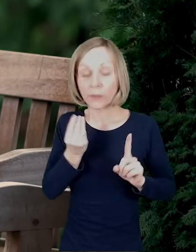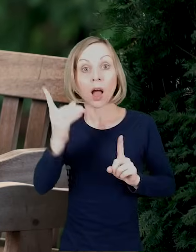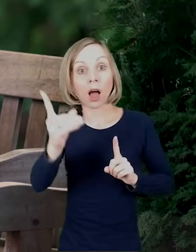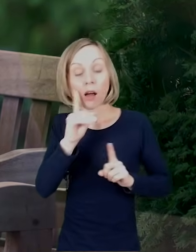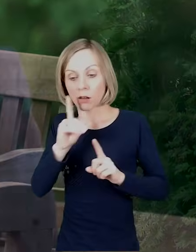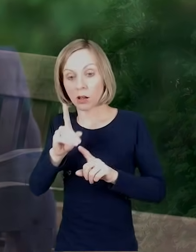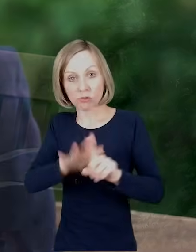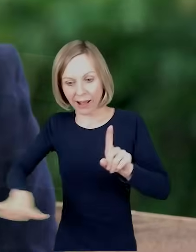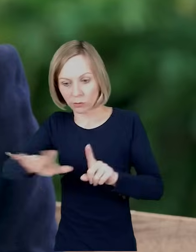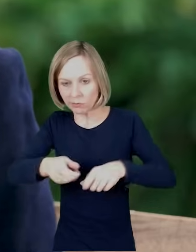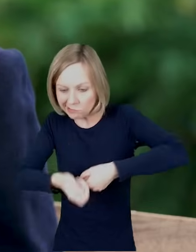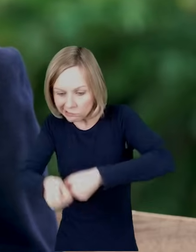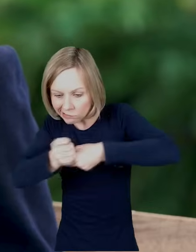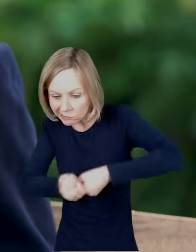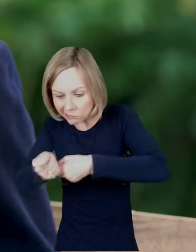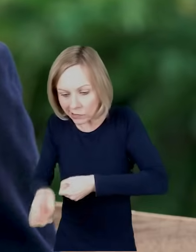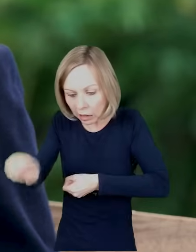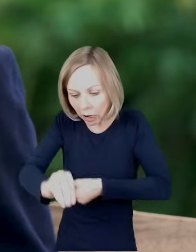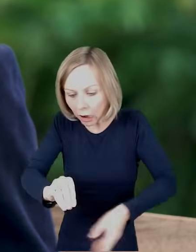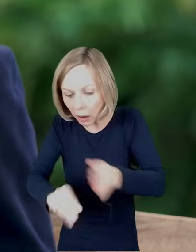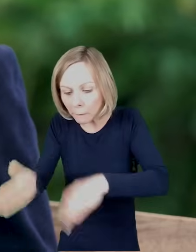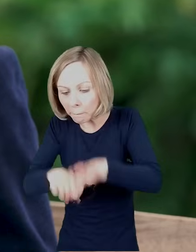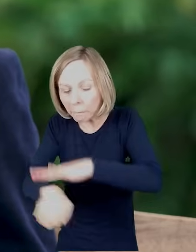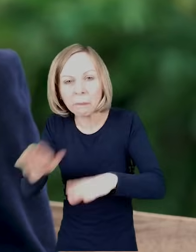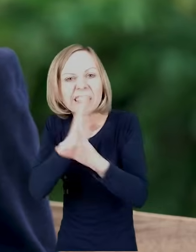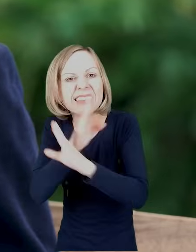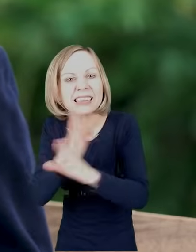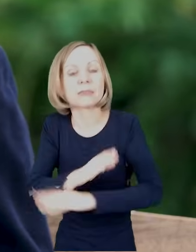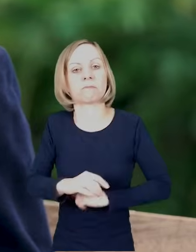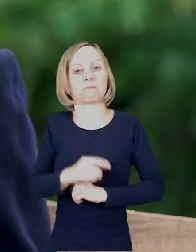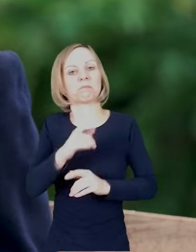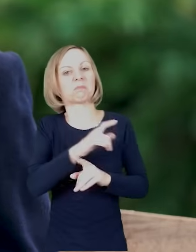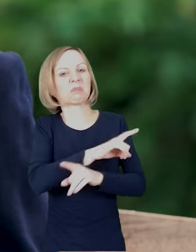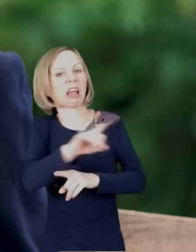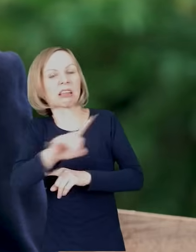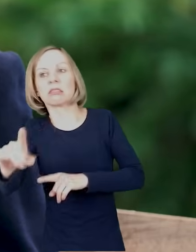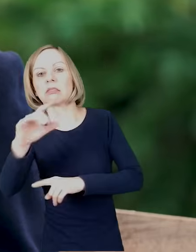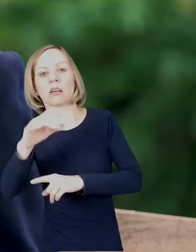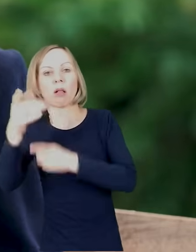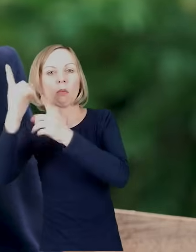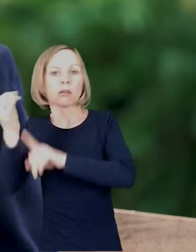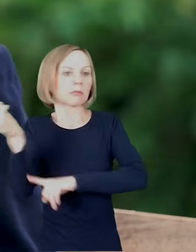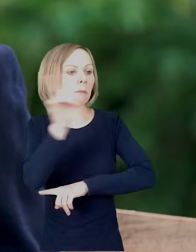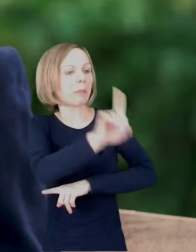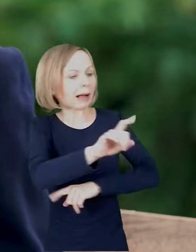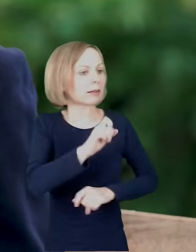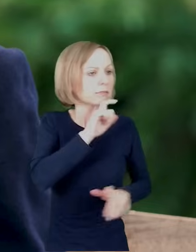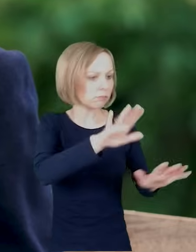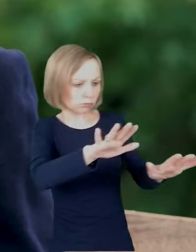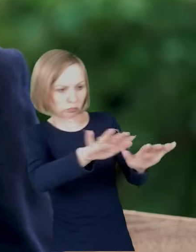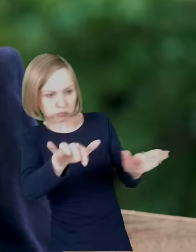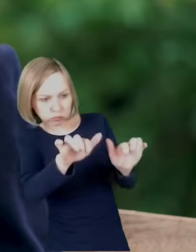money. After a long time, the master of those slaves came and settled accounts with them. Then the one who had